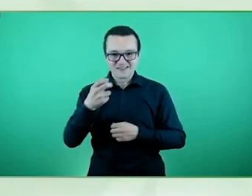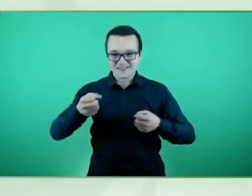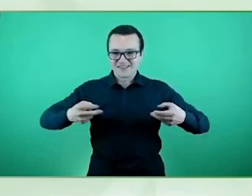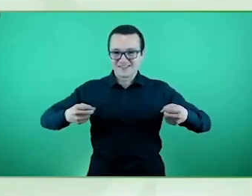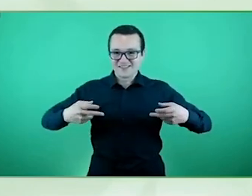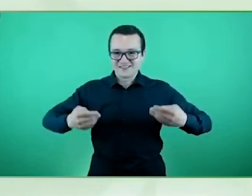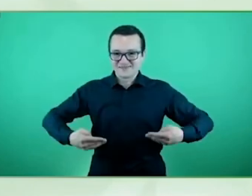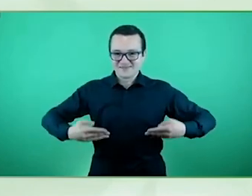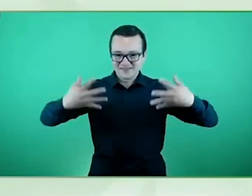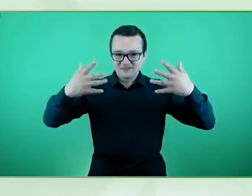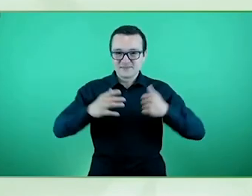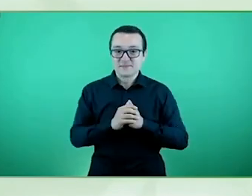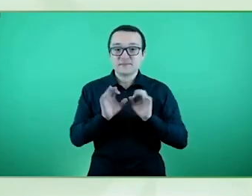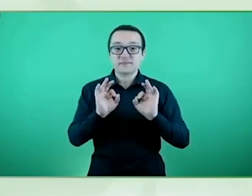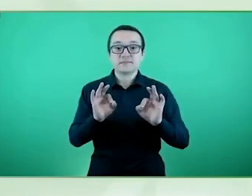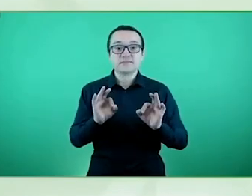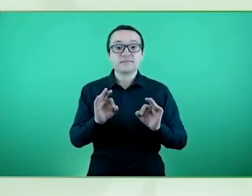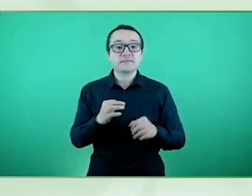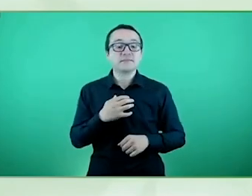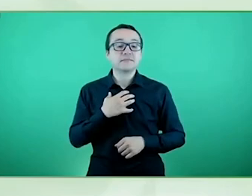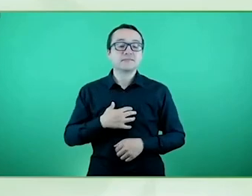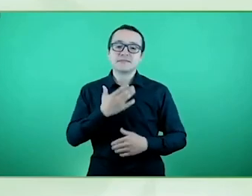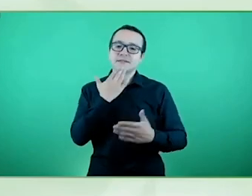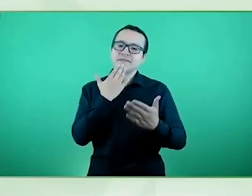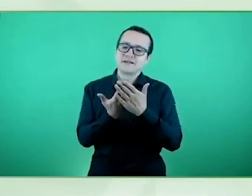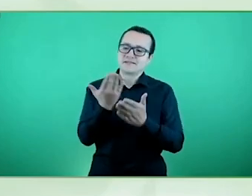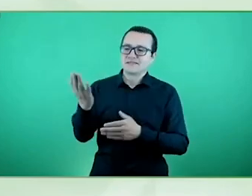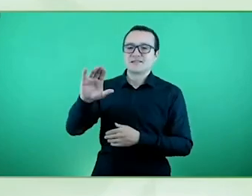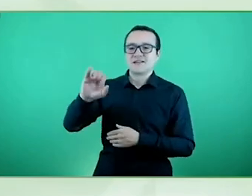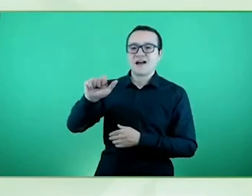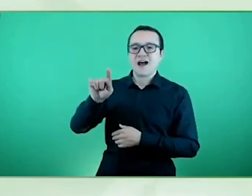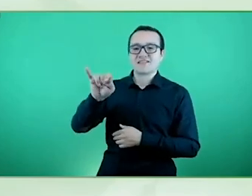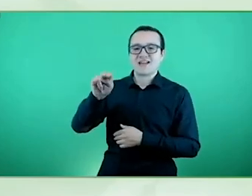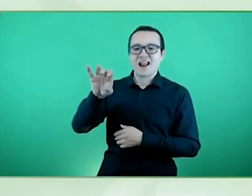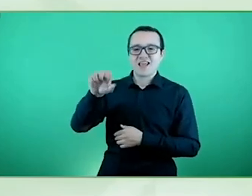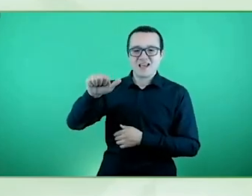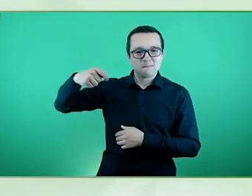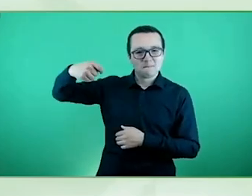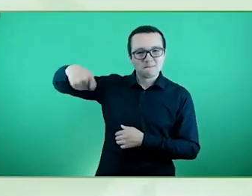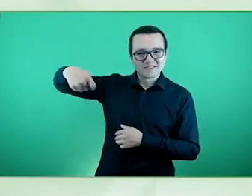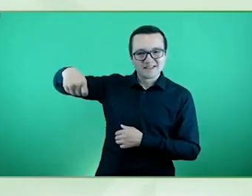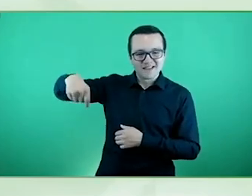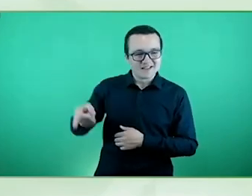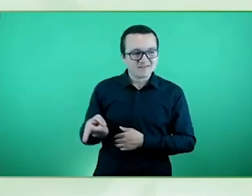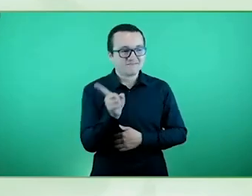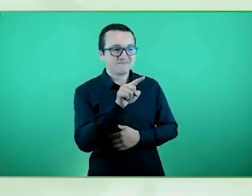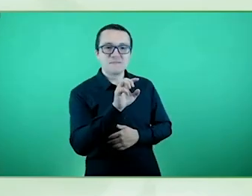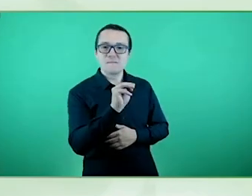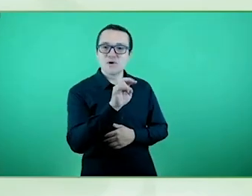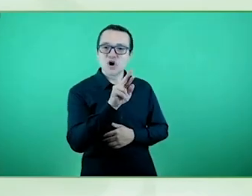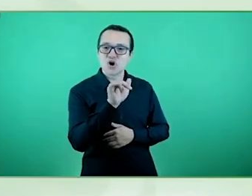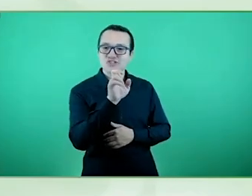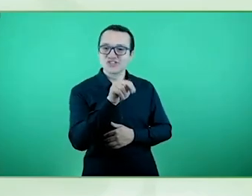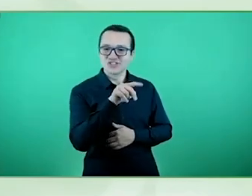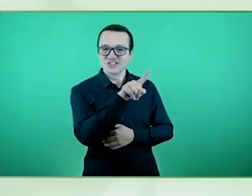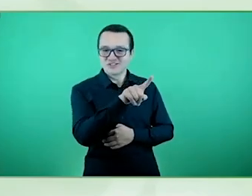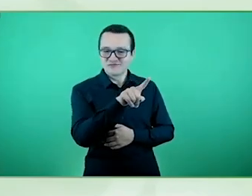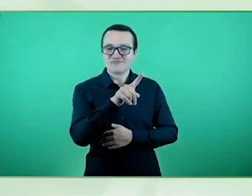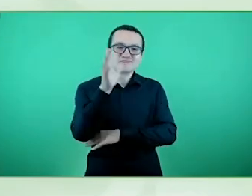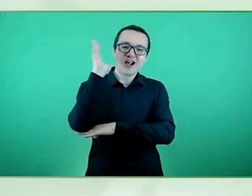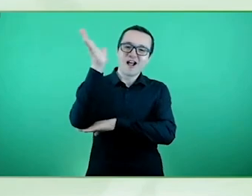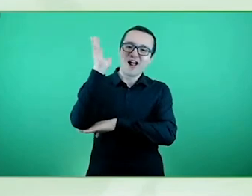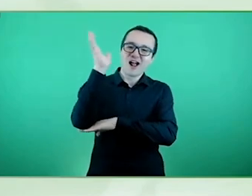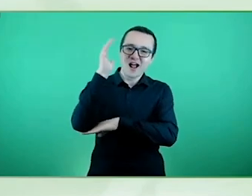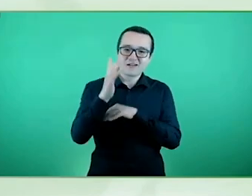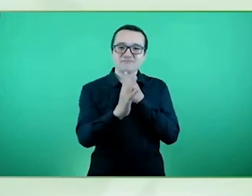a nuestra presidenta Catalina, también a Martín, por sus muy amables, generosas y esperanzadoras palabras,